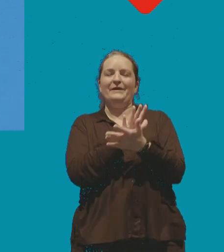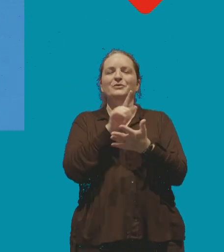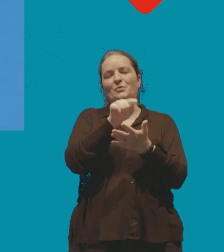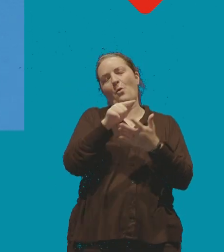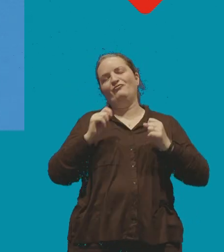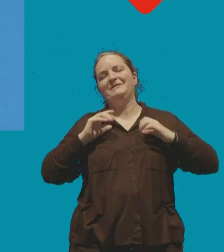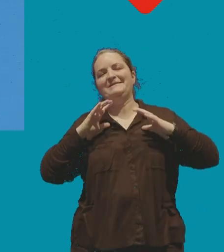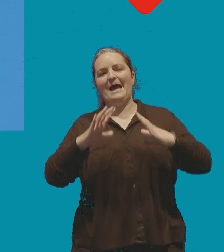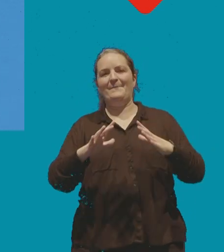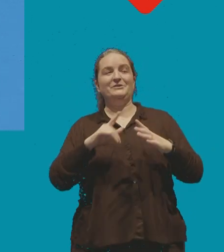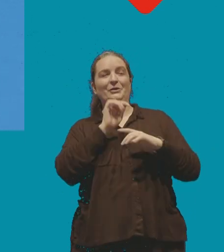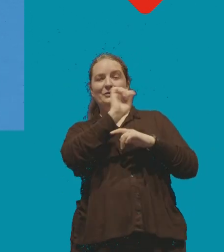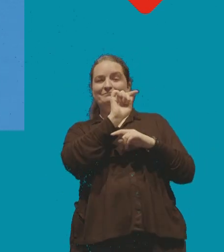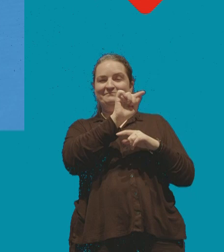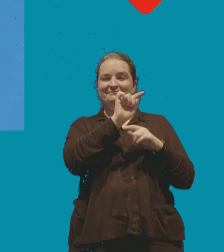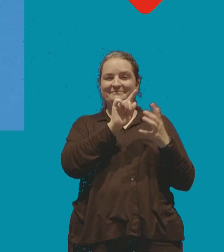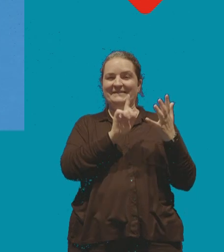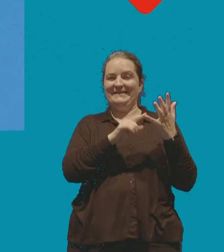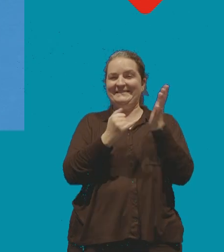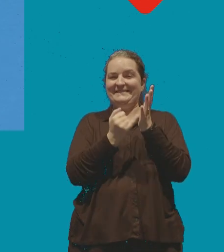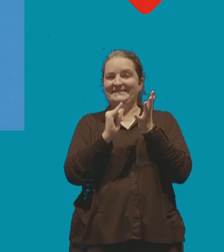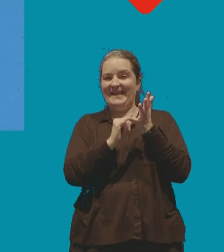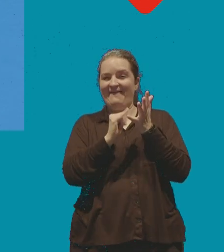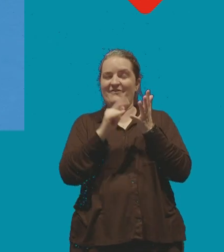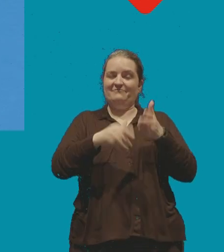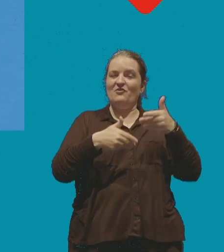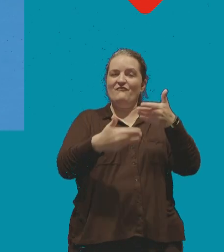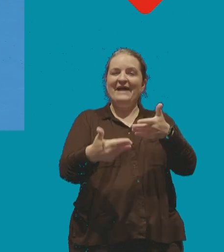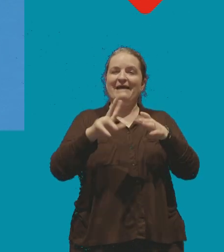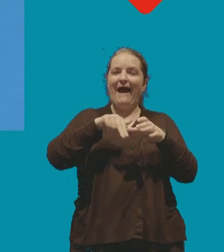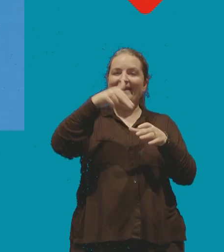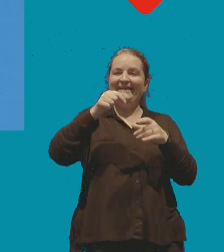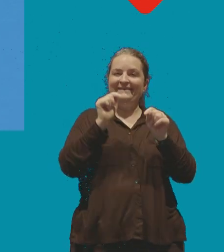let's talk more about that later. That is PCS honey, by the way.